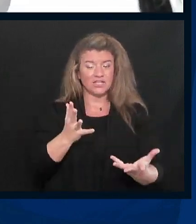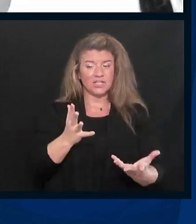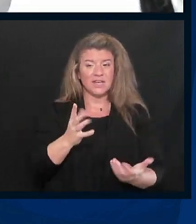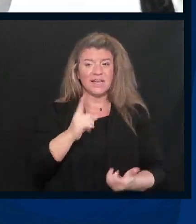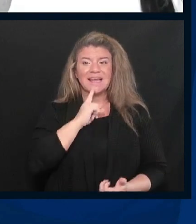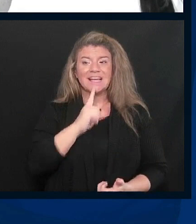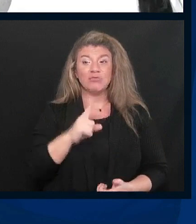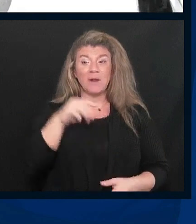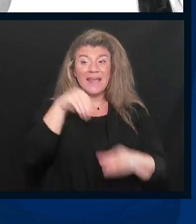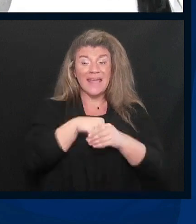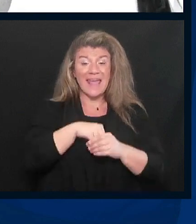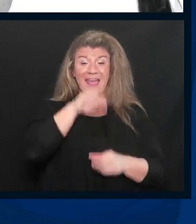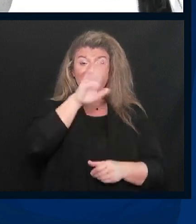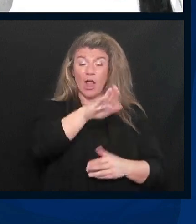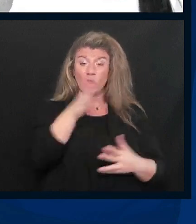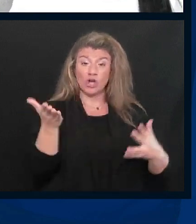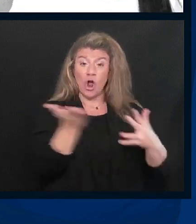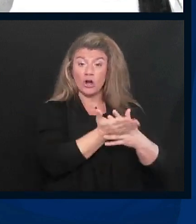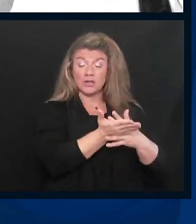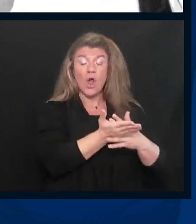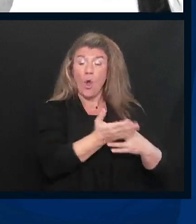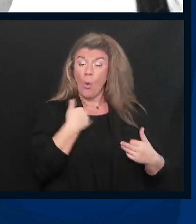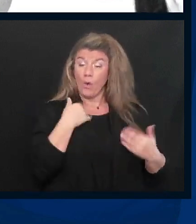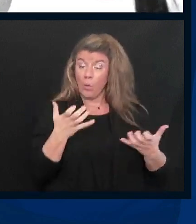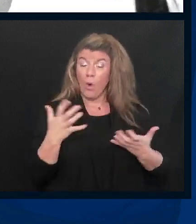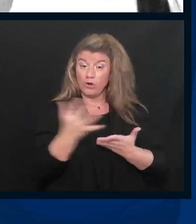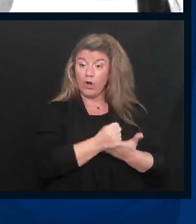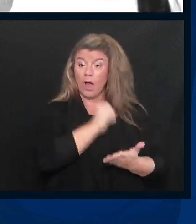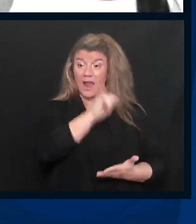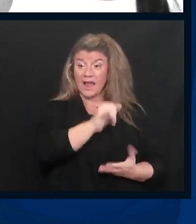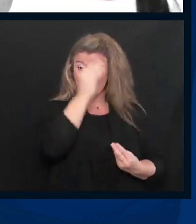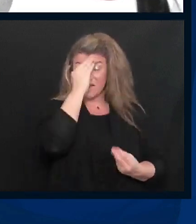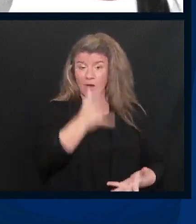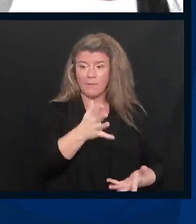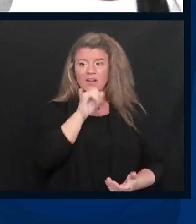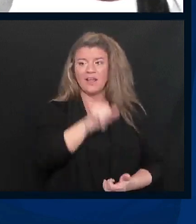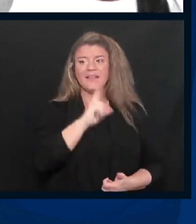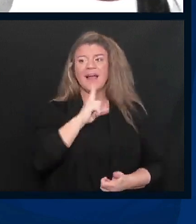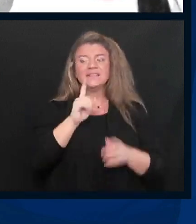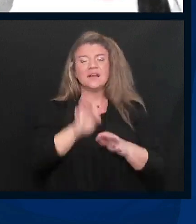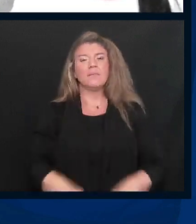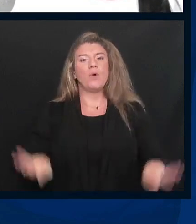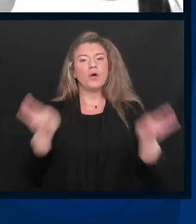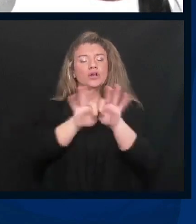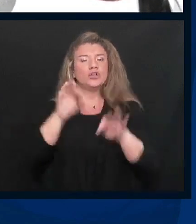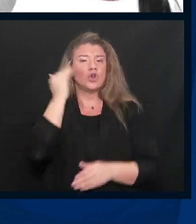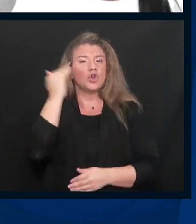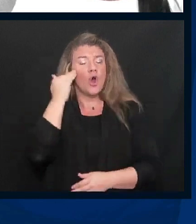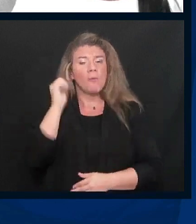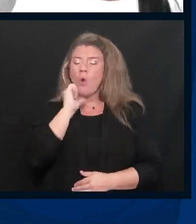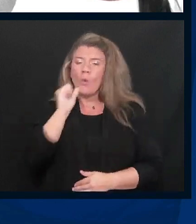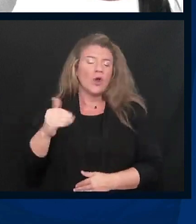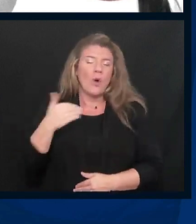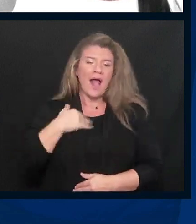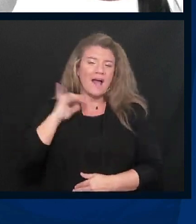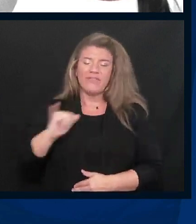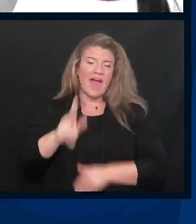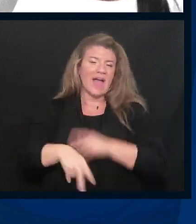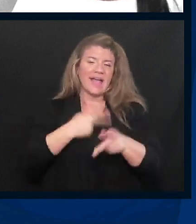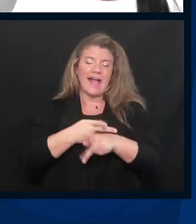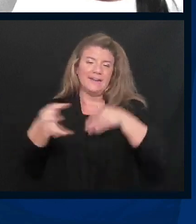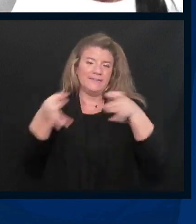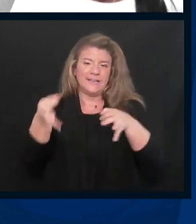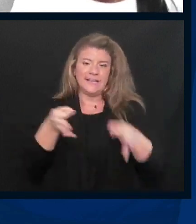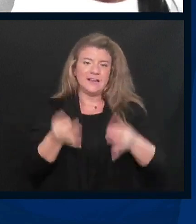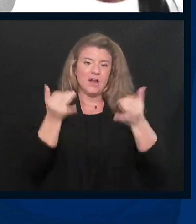patient's chart right now. We would like to collect that information because, as you indicated, that's very important to know, but we don't have that kind of detail right now, but hopefully